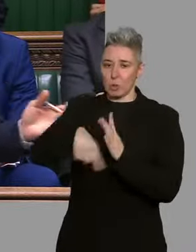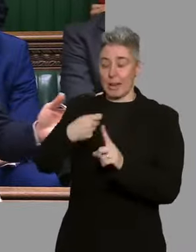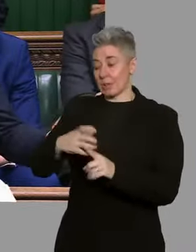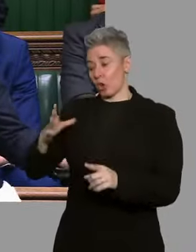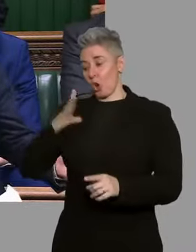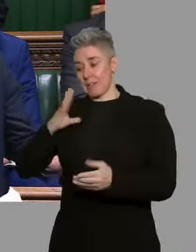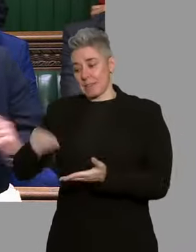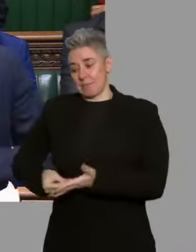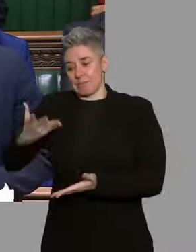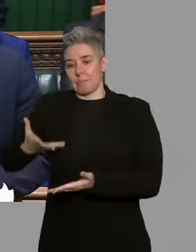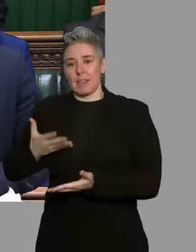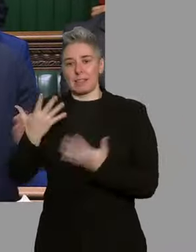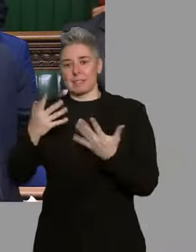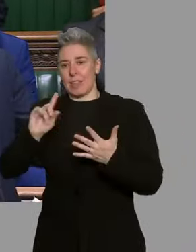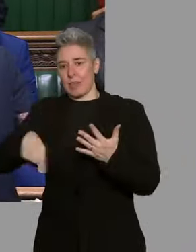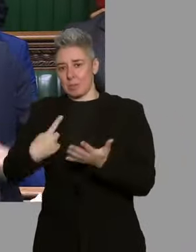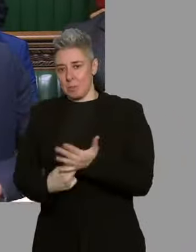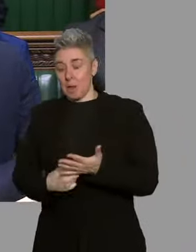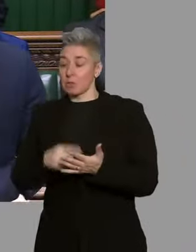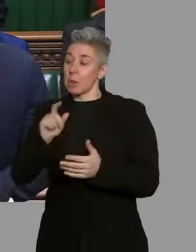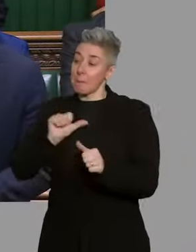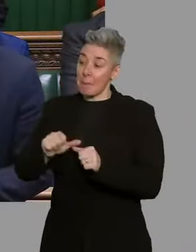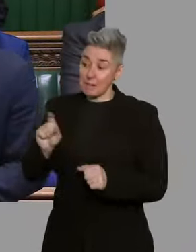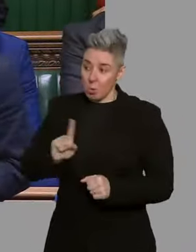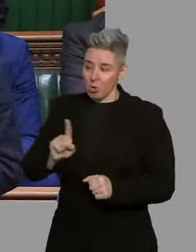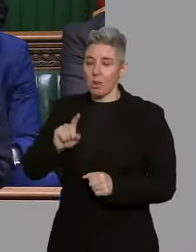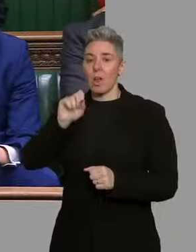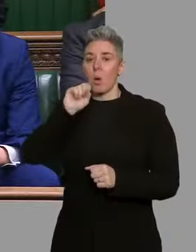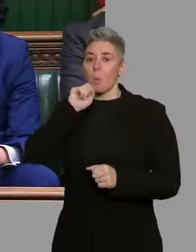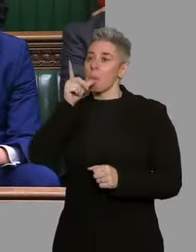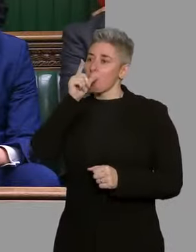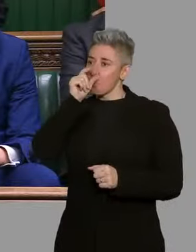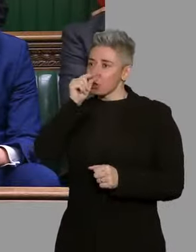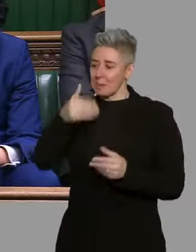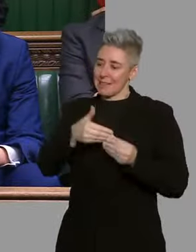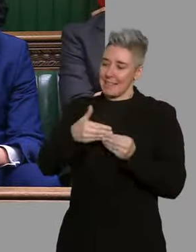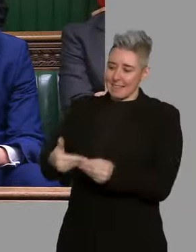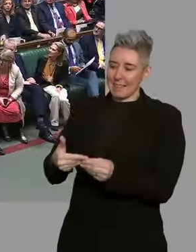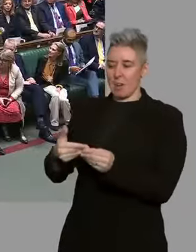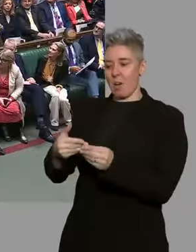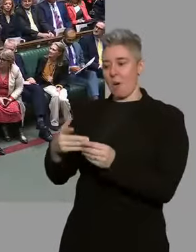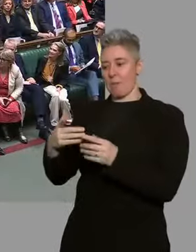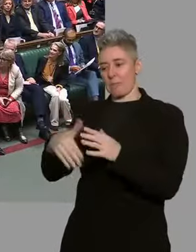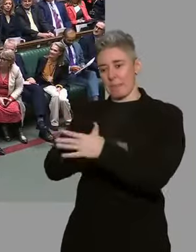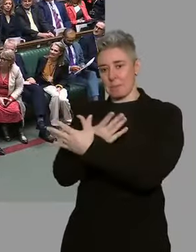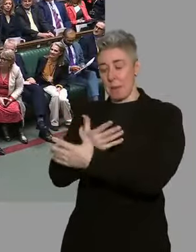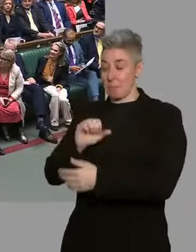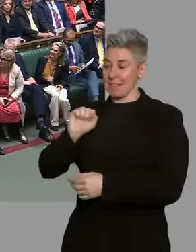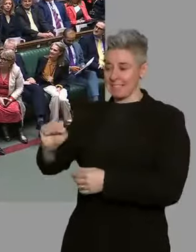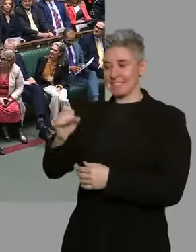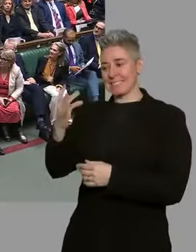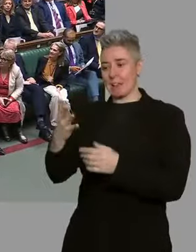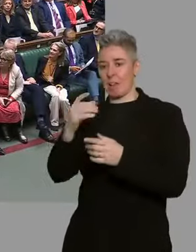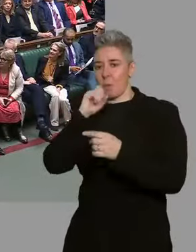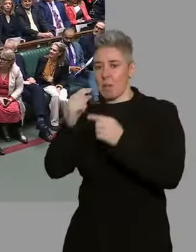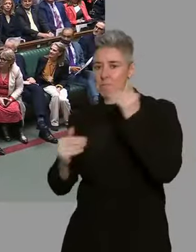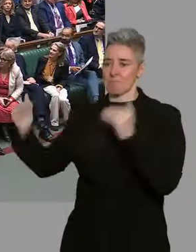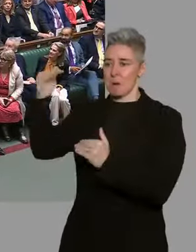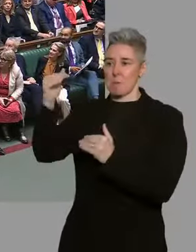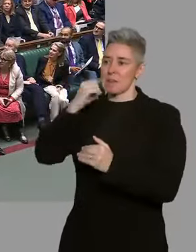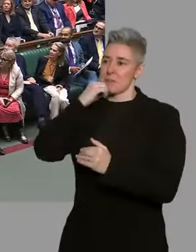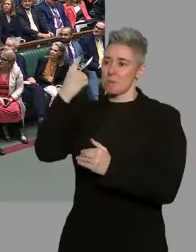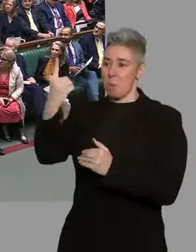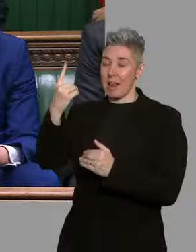beat the leader of the Lib Dems and his single to #1 this year, proving yet again that the Lib Dems can't